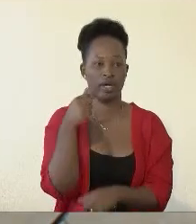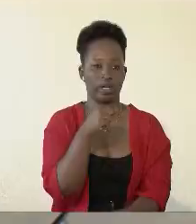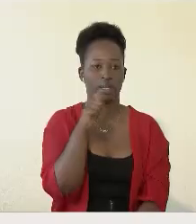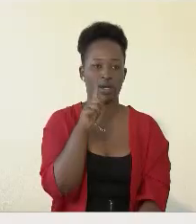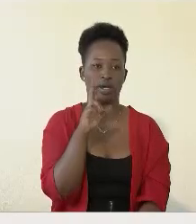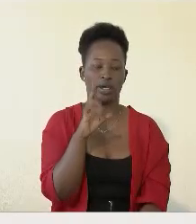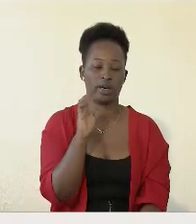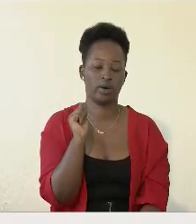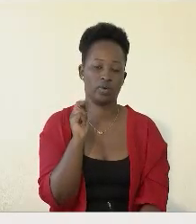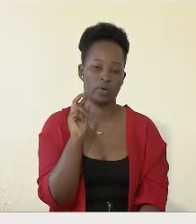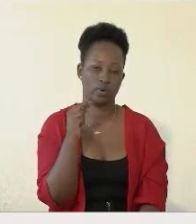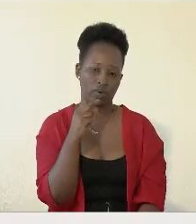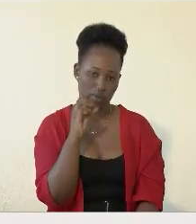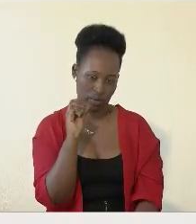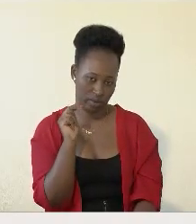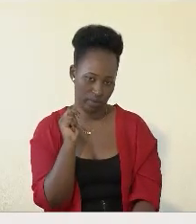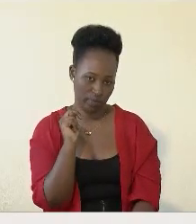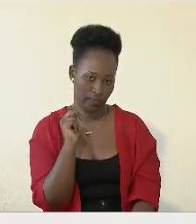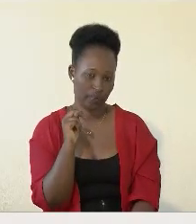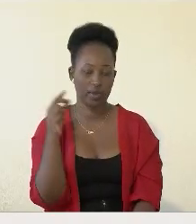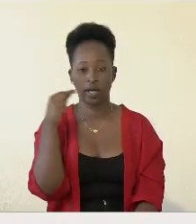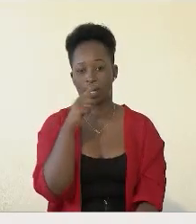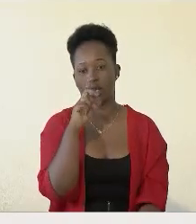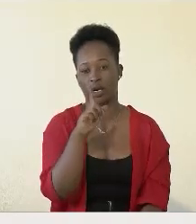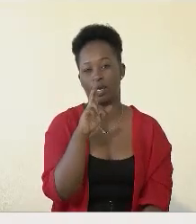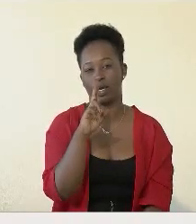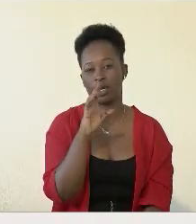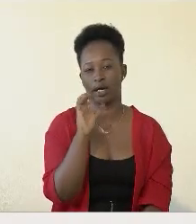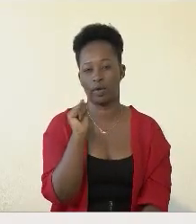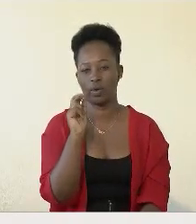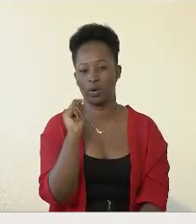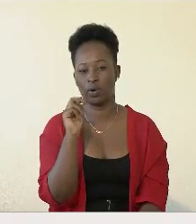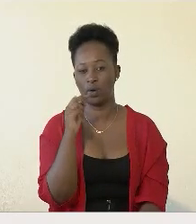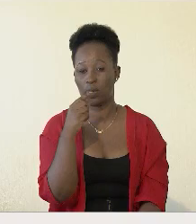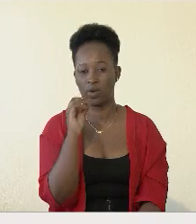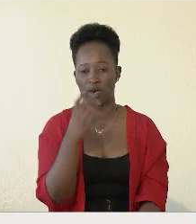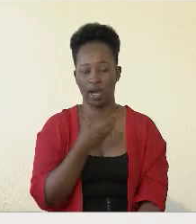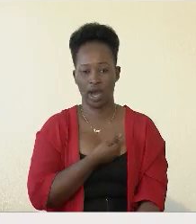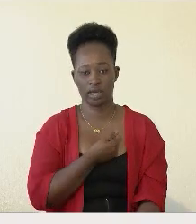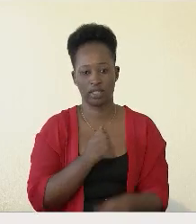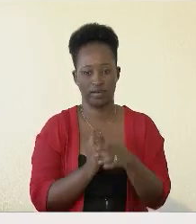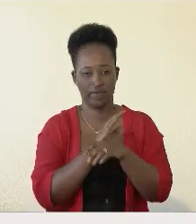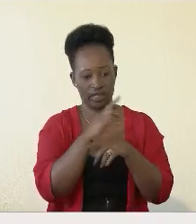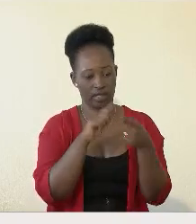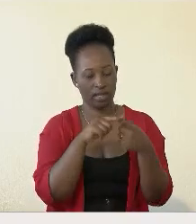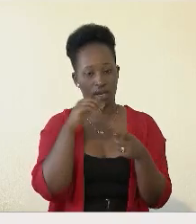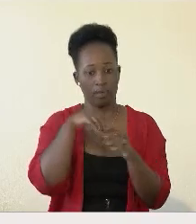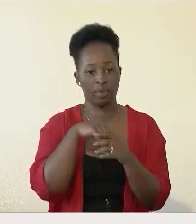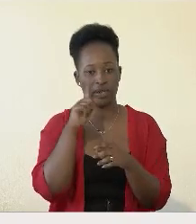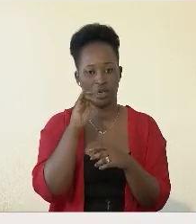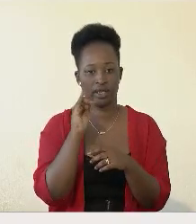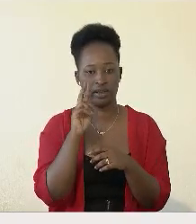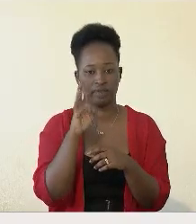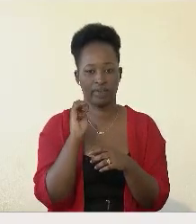blood. I said the glycagon has the following effects. In the liver, it stimulates conversion of some of the